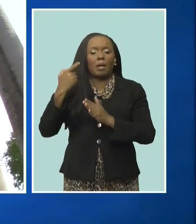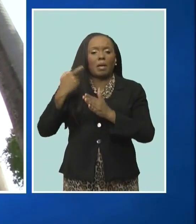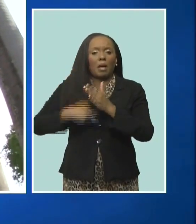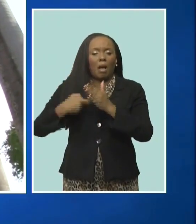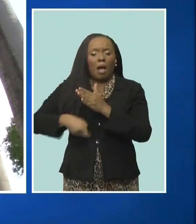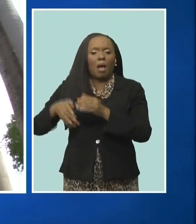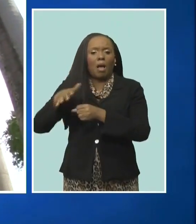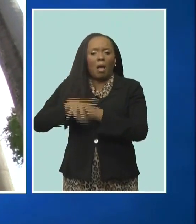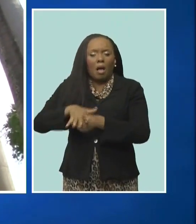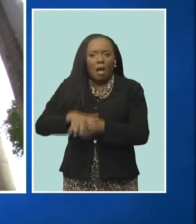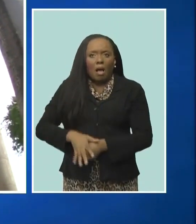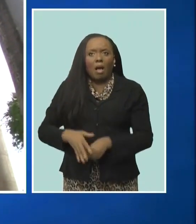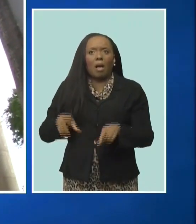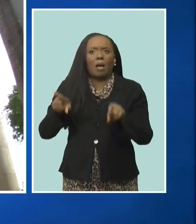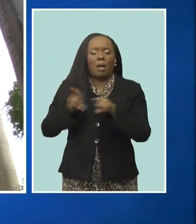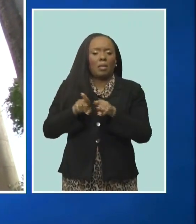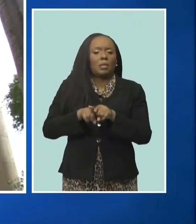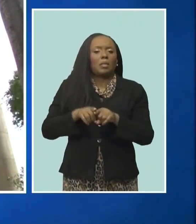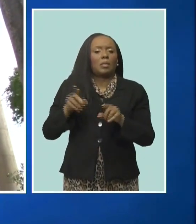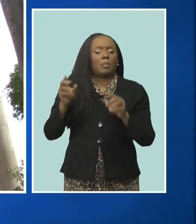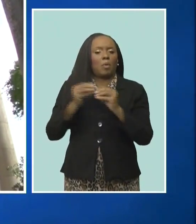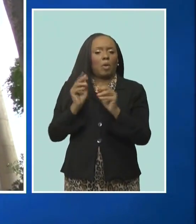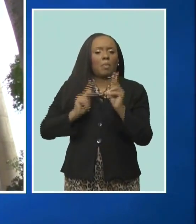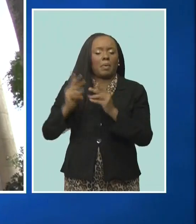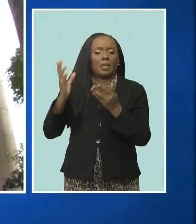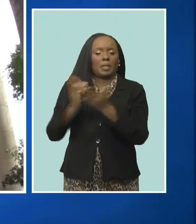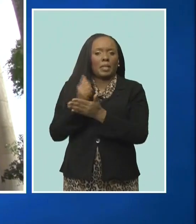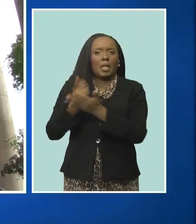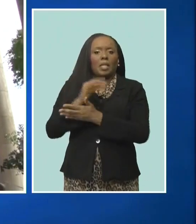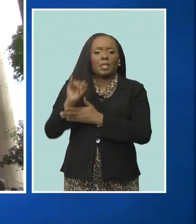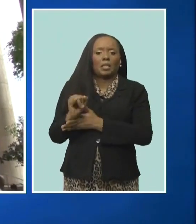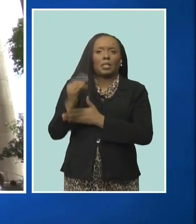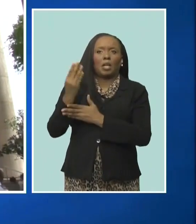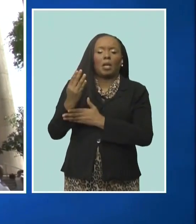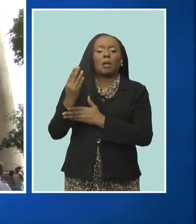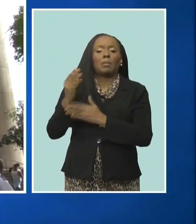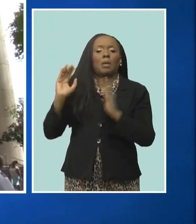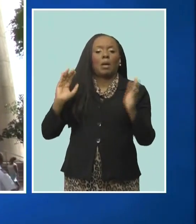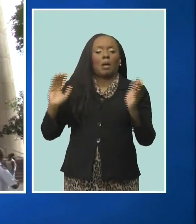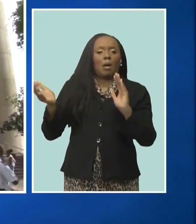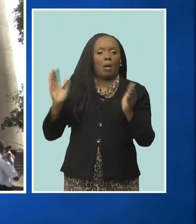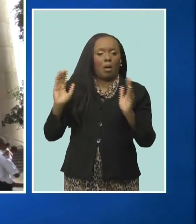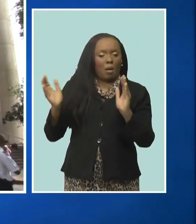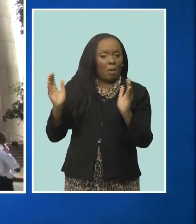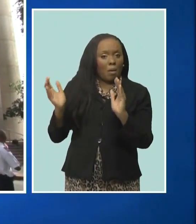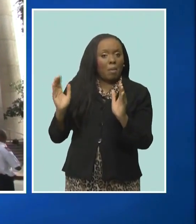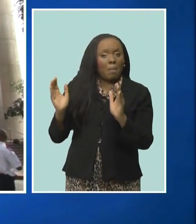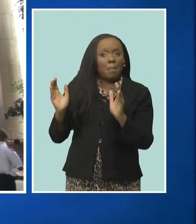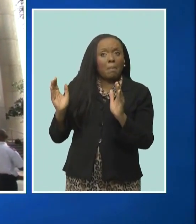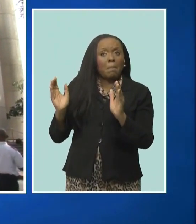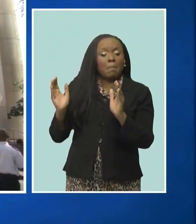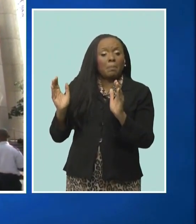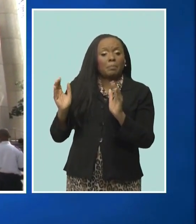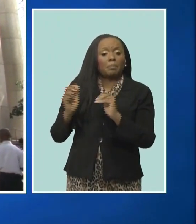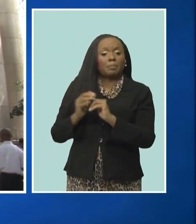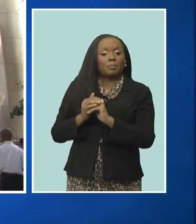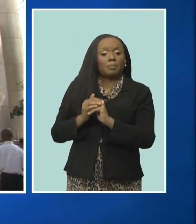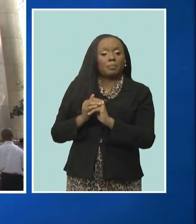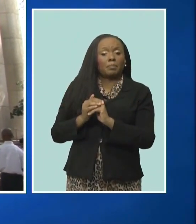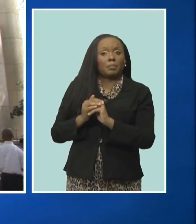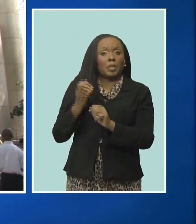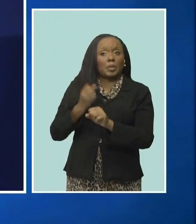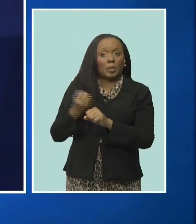the unemployment rate dropped to 7.1% compared to 8.3% at the end of September